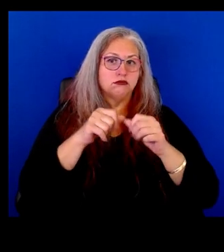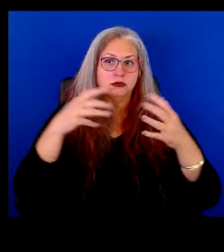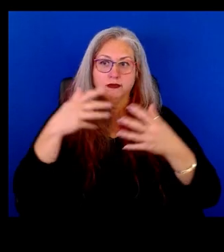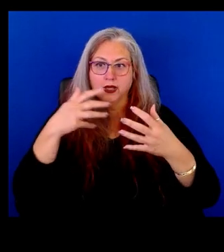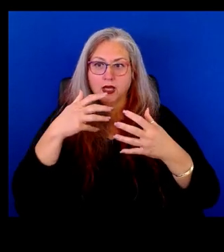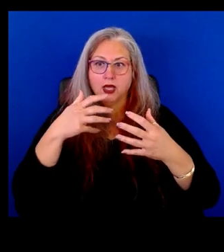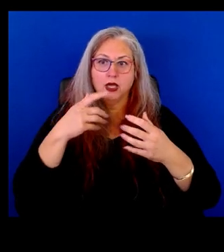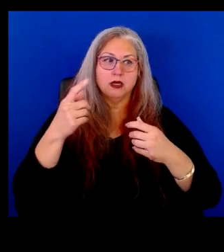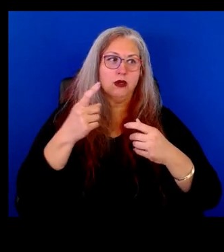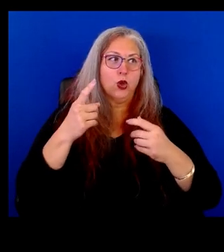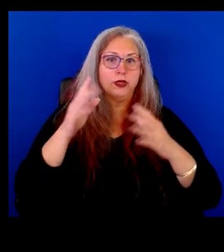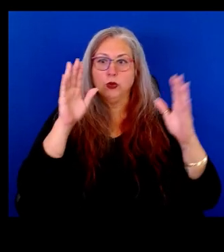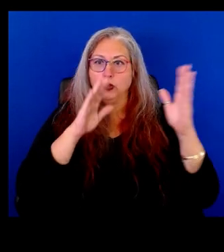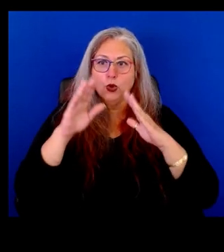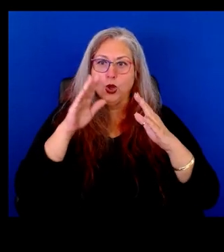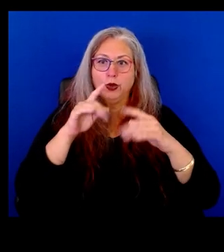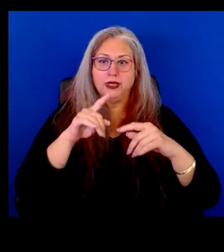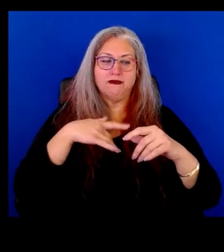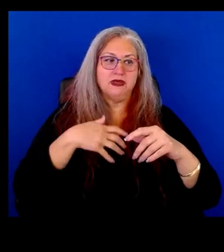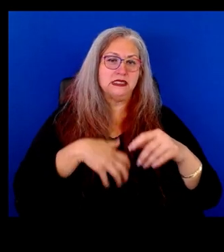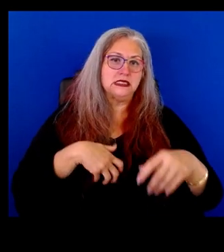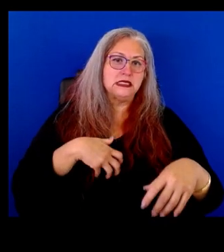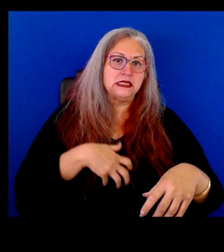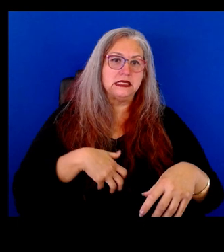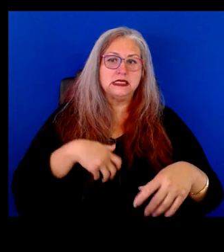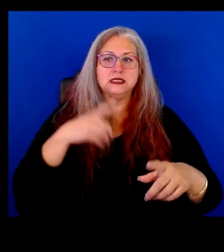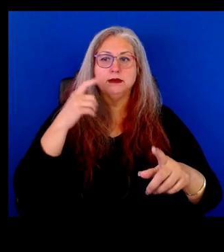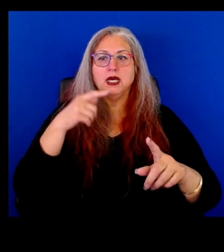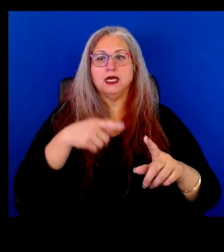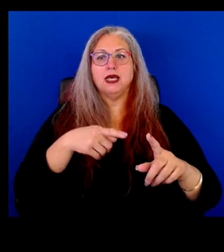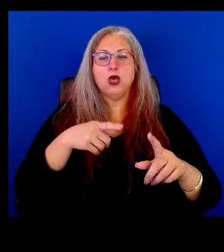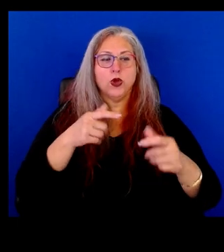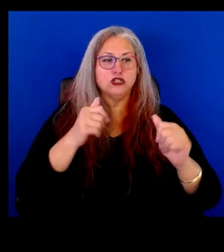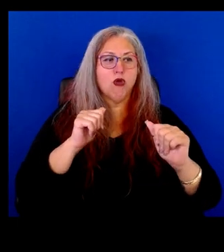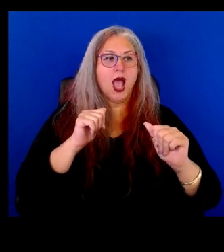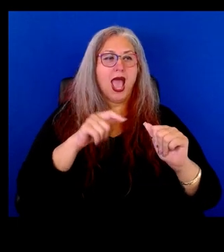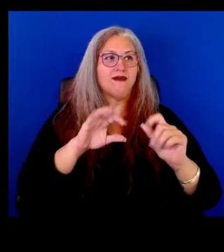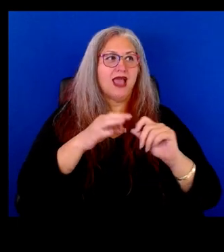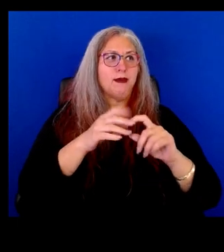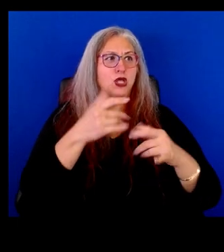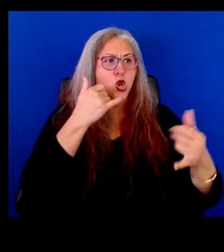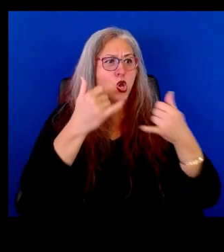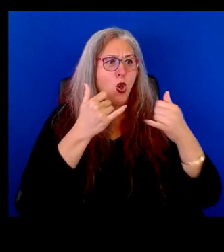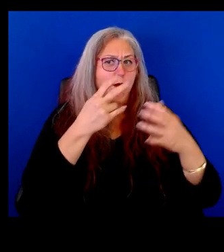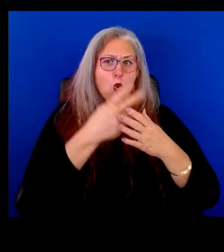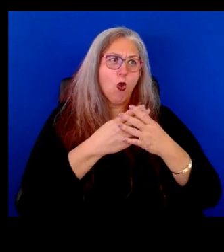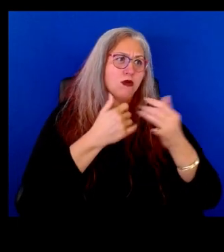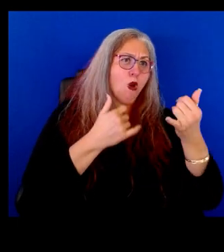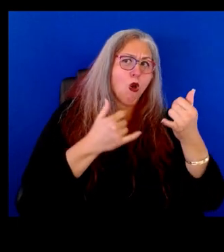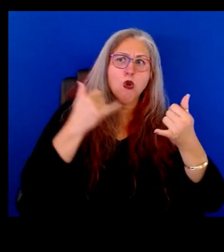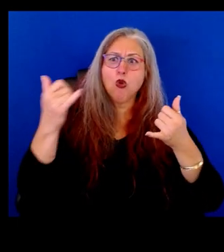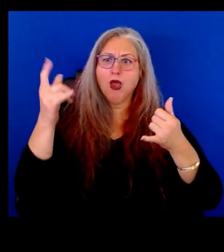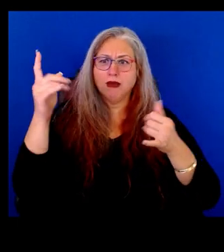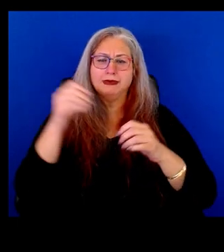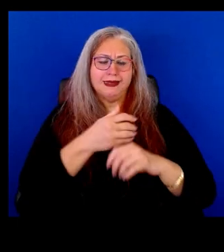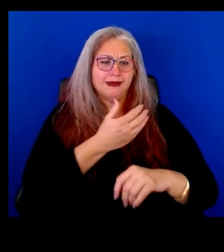in constant worry, a sickening kind of worry, because they would try to call their families, both their families back